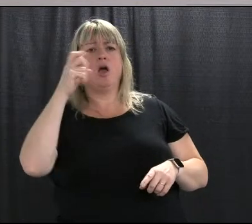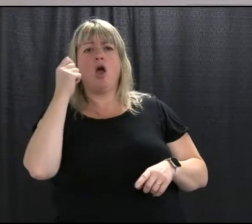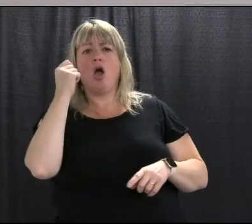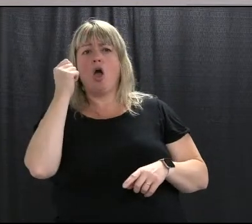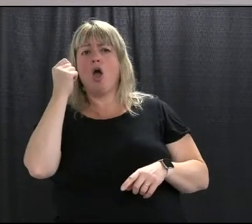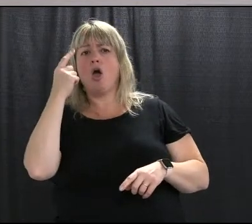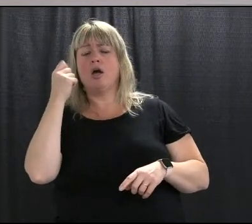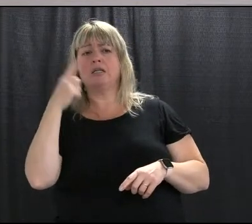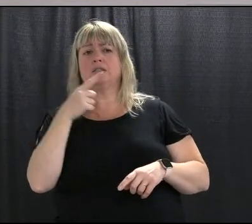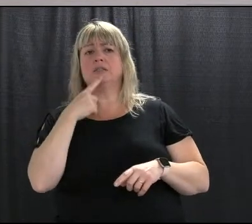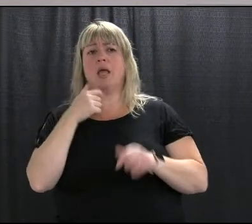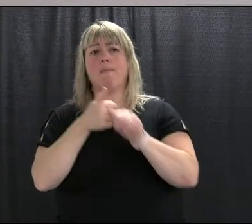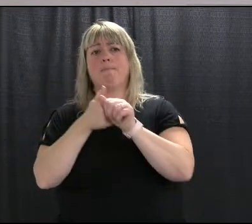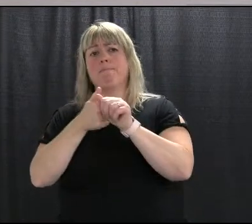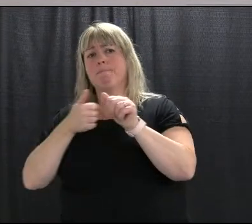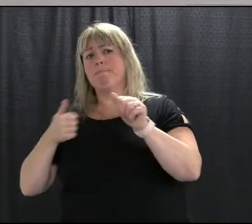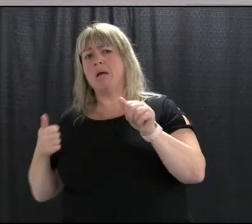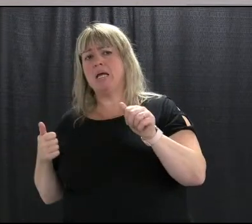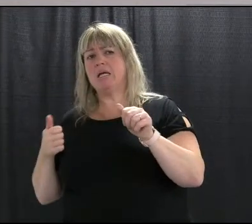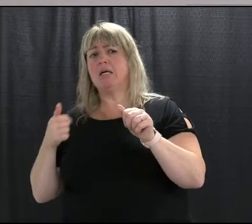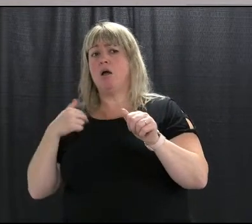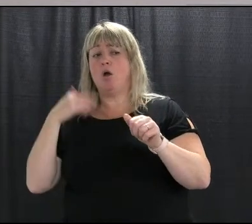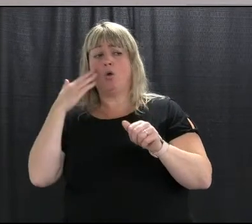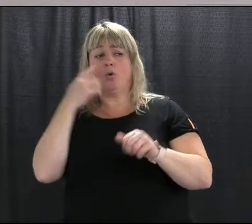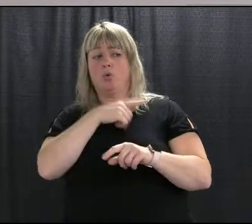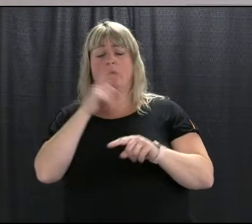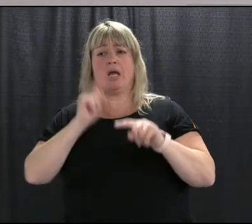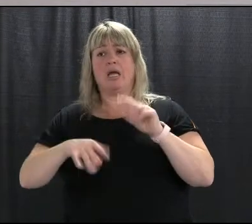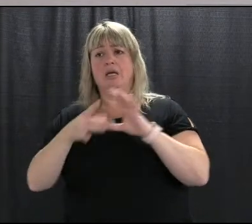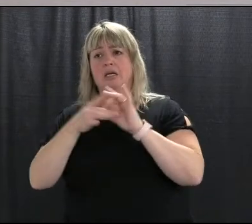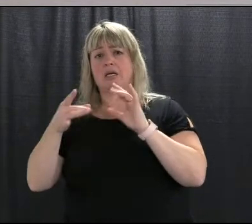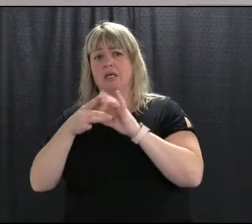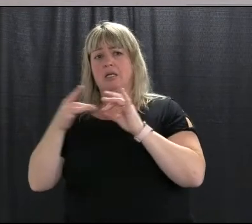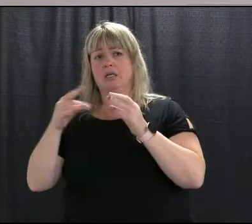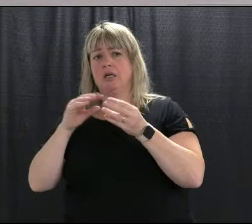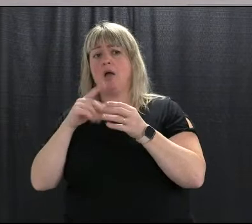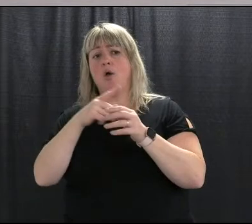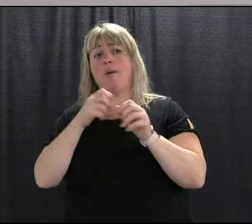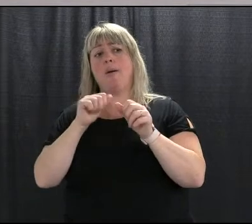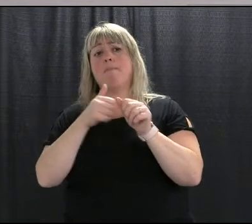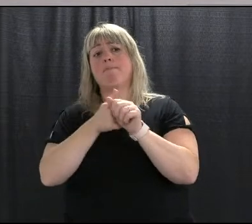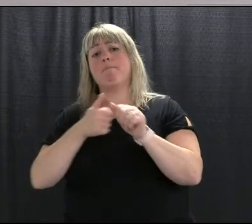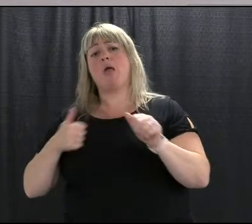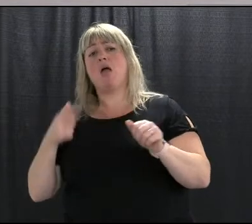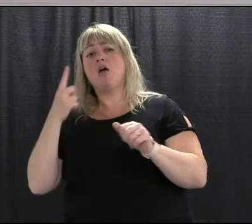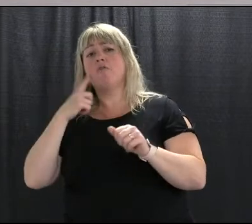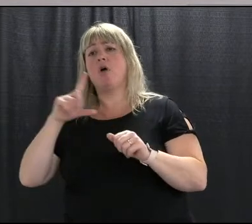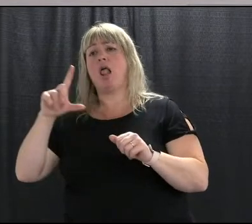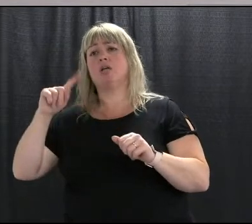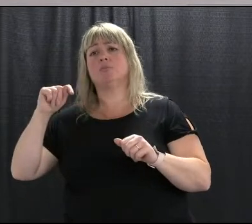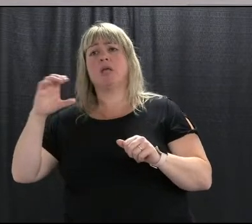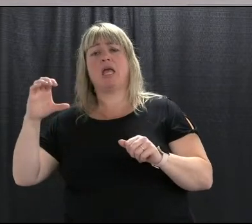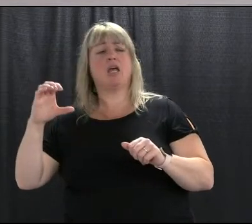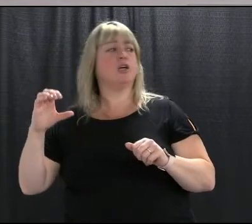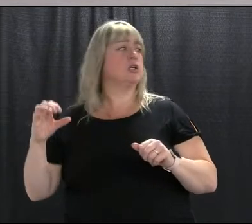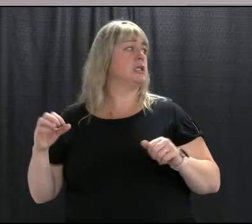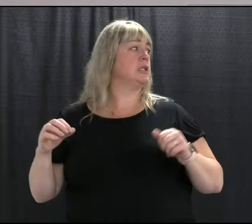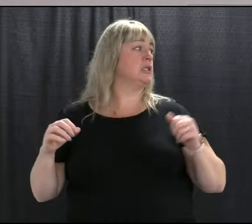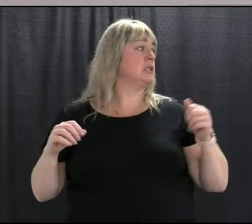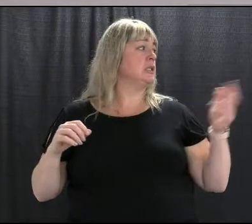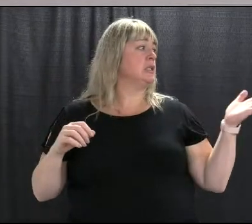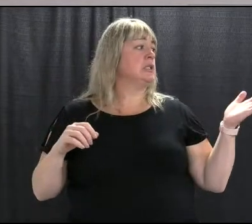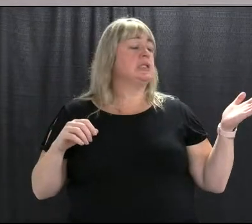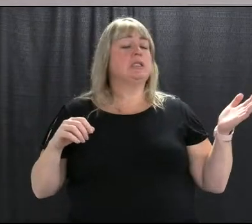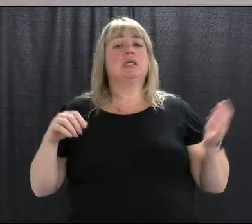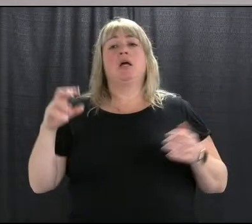of the backlog. So I guess without using numbers, how would you describe how big the backlog is right now? I'm going to ask